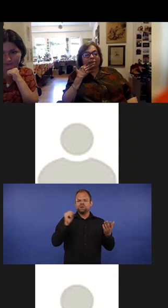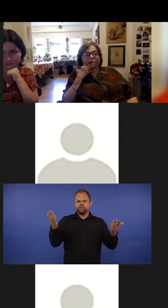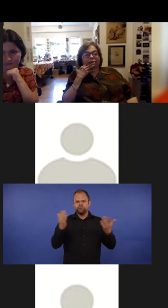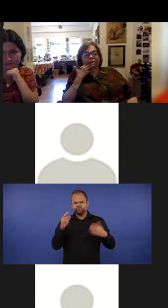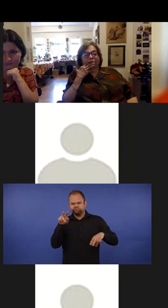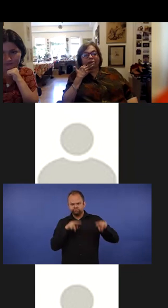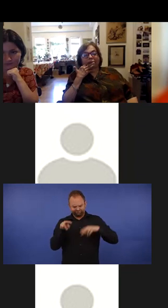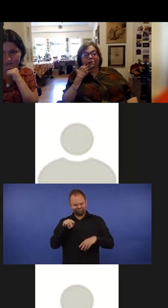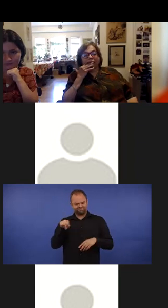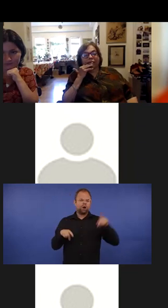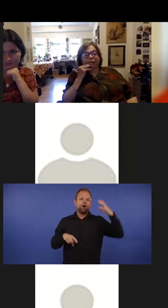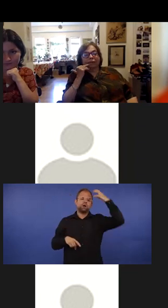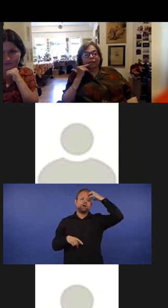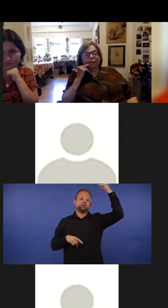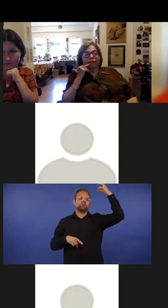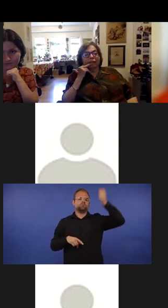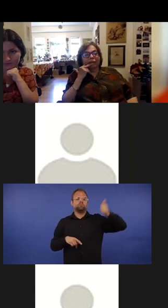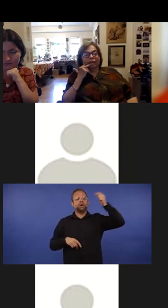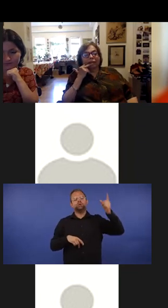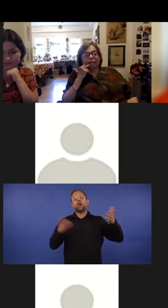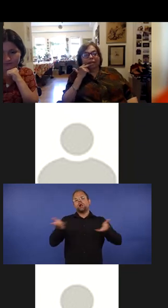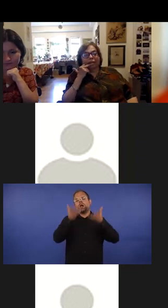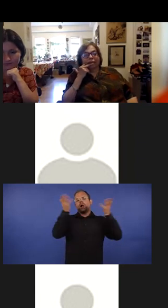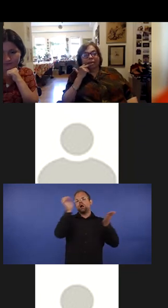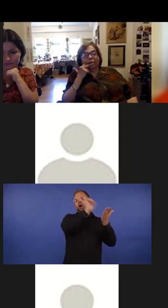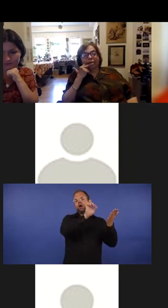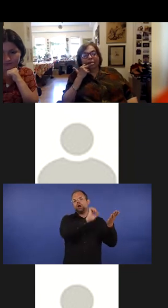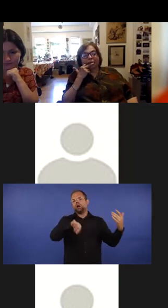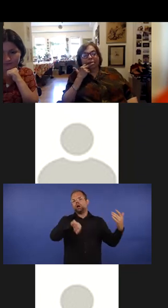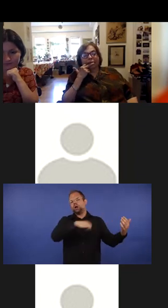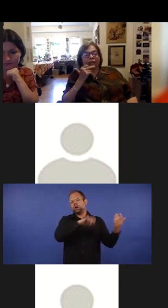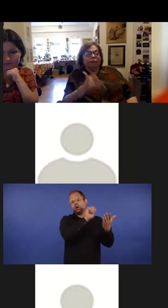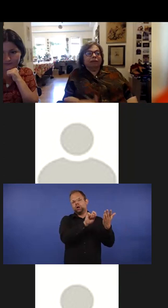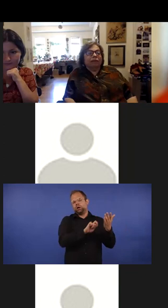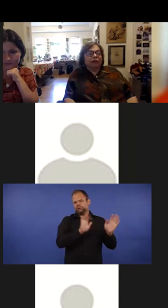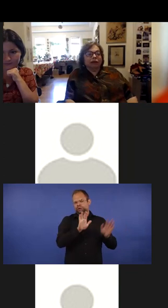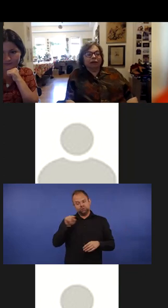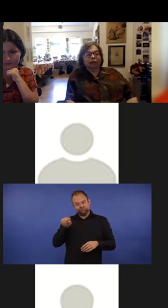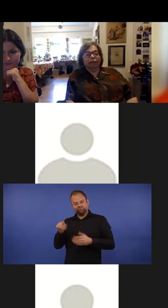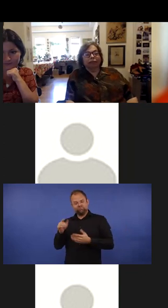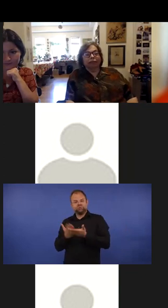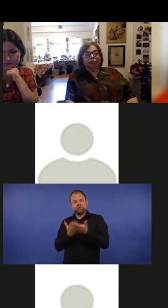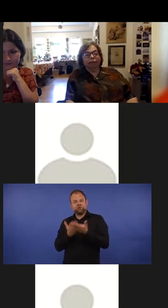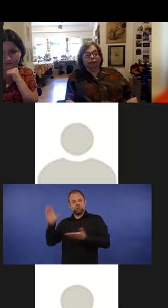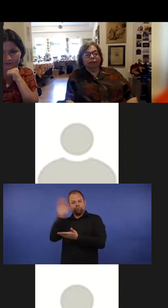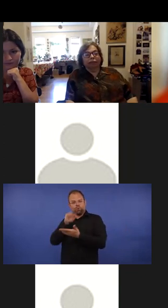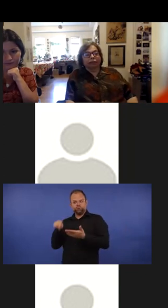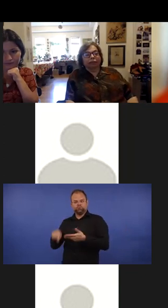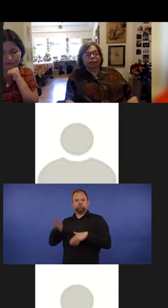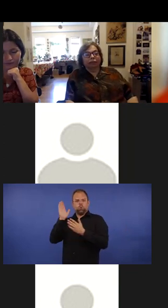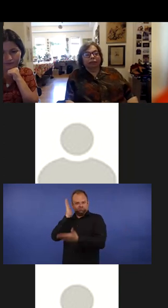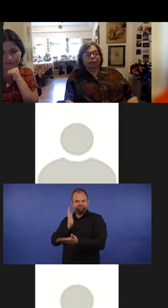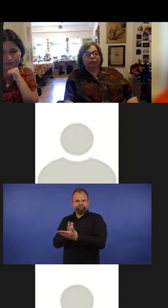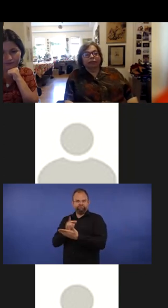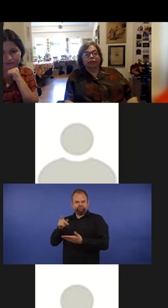So the support that committee give to the states or to the civil